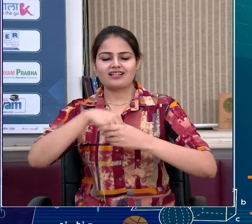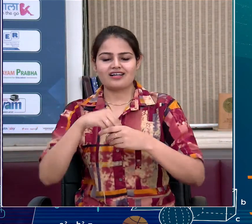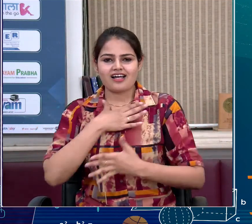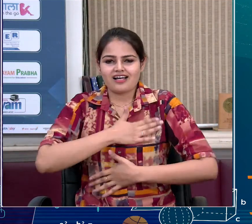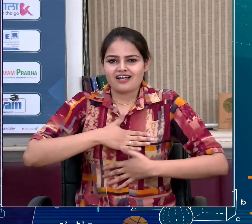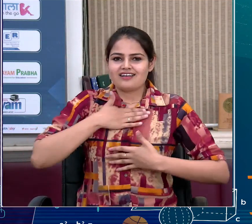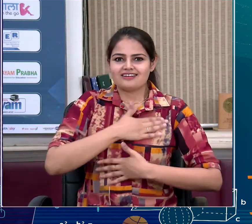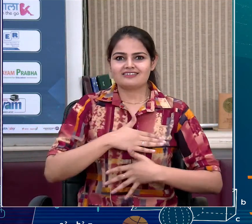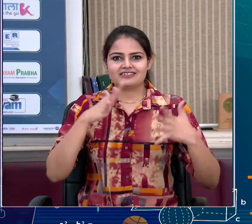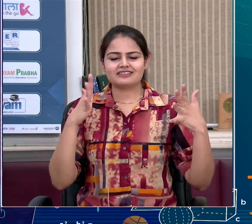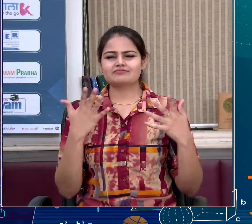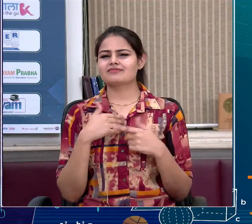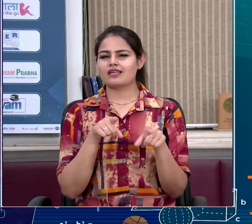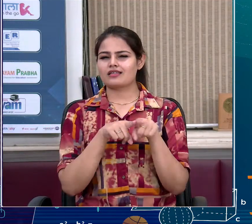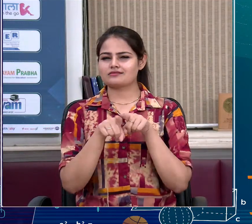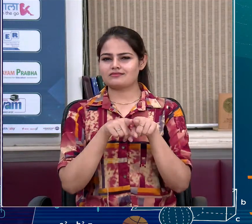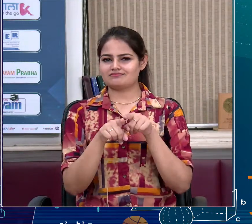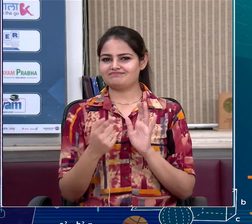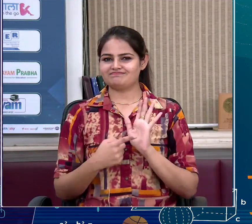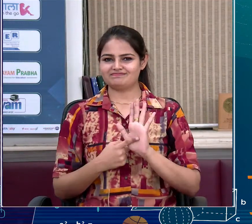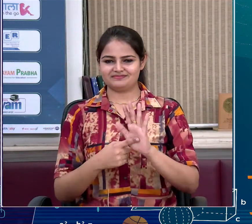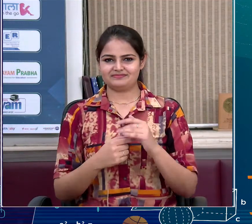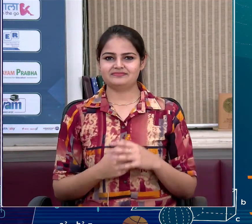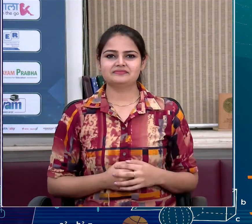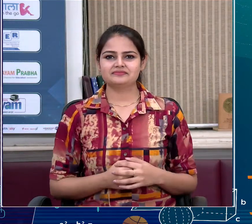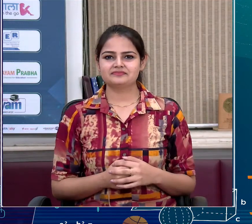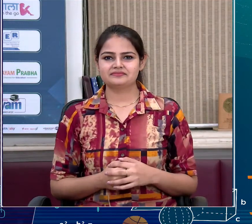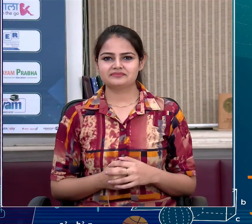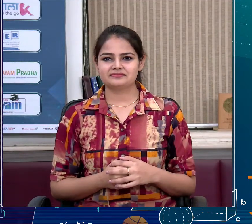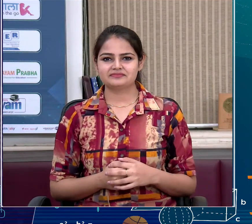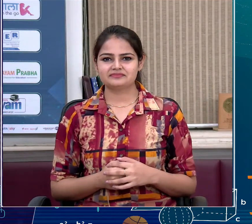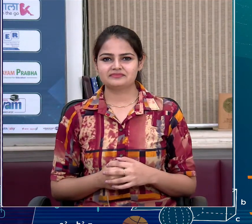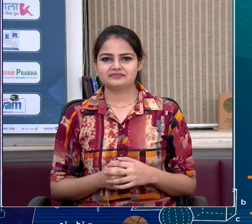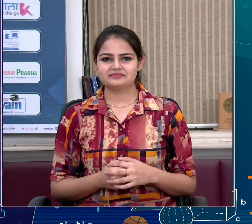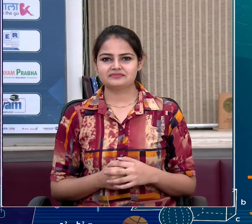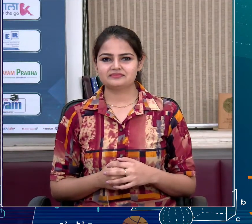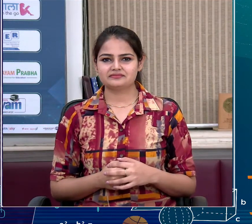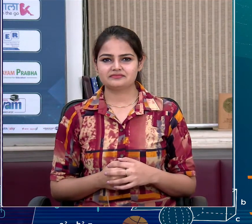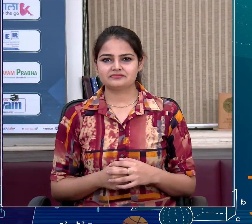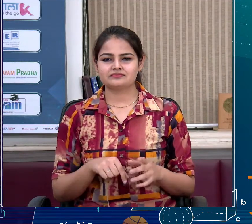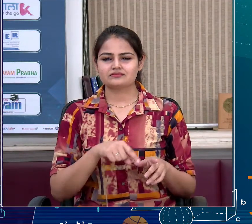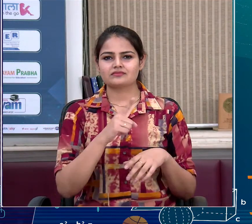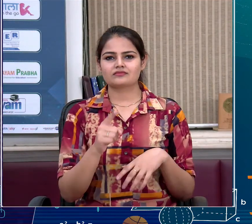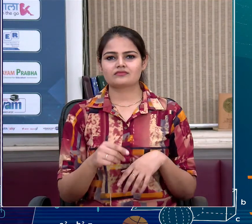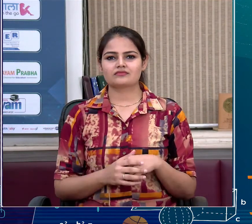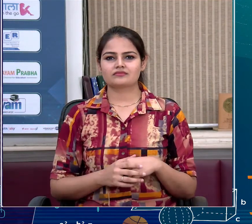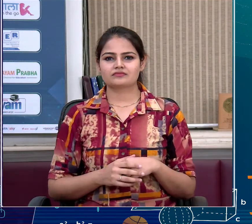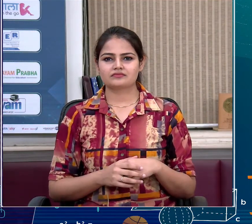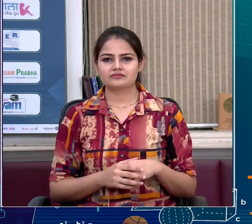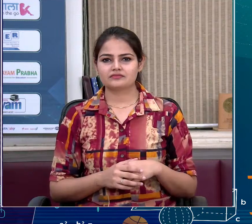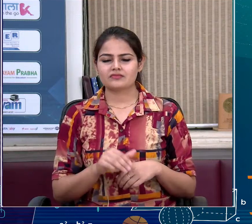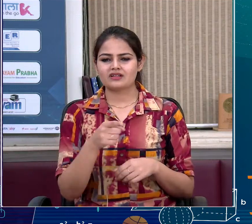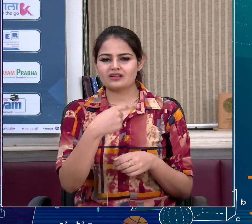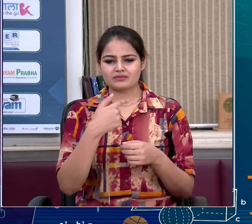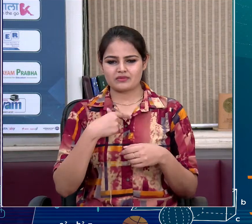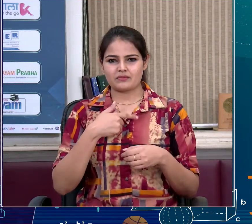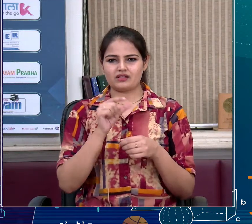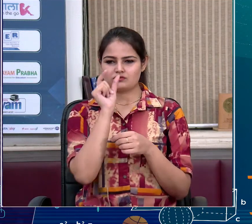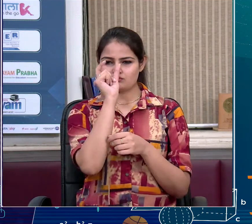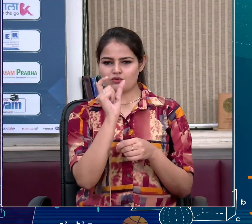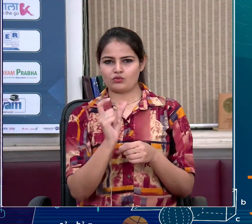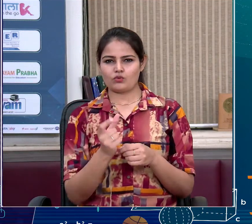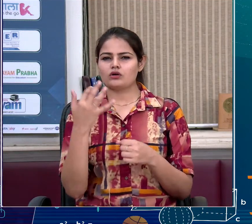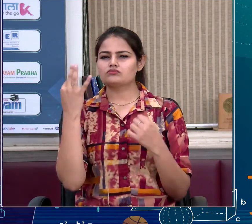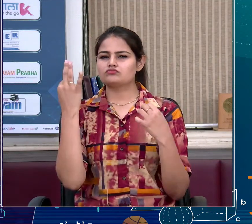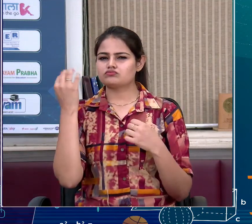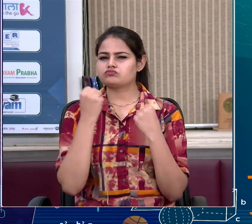if I can give you an example, let's say we have these, you can see the screen, difficult words. So we have 5